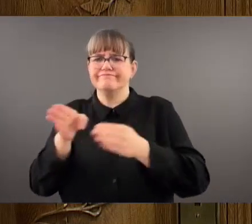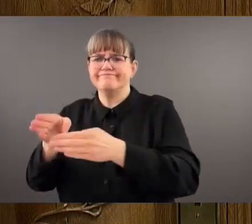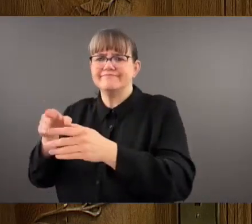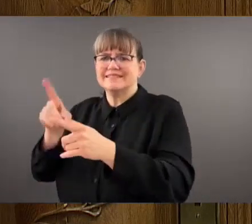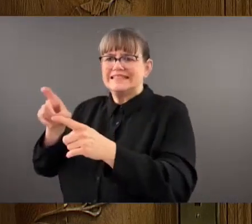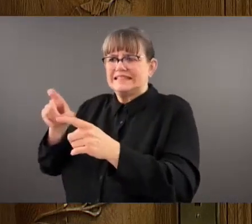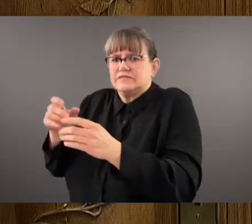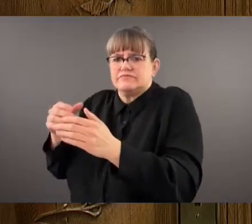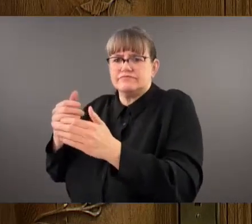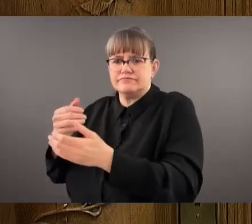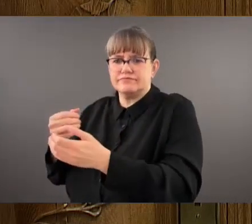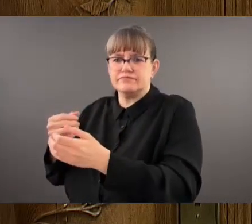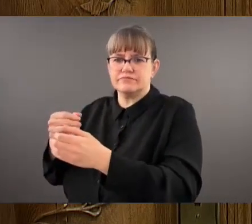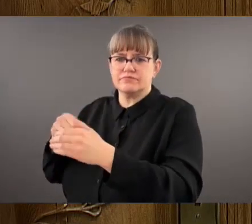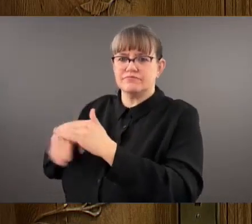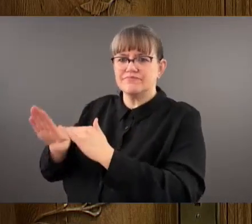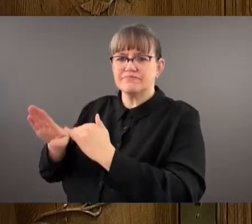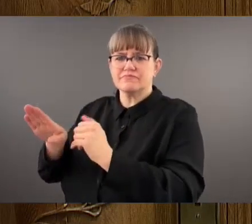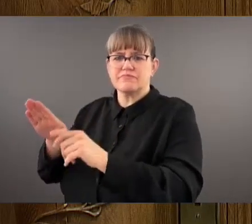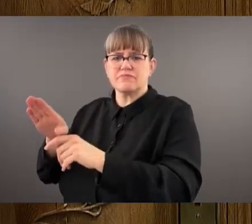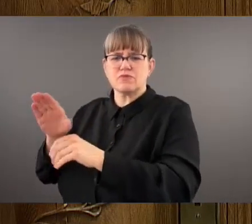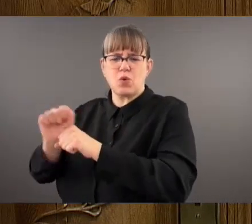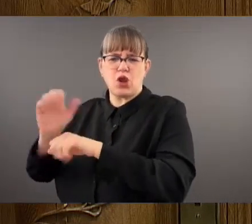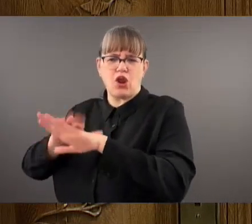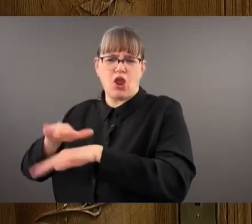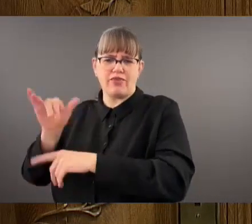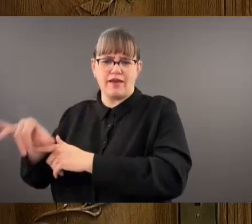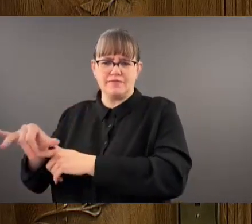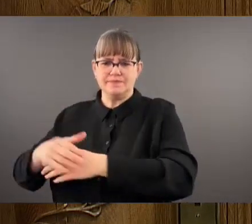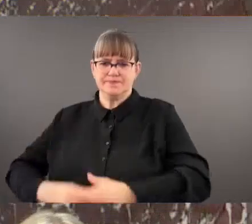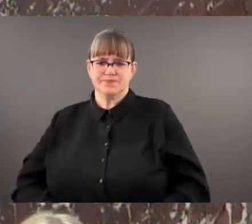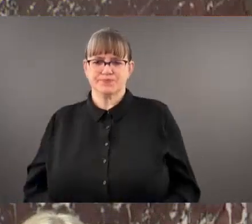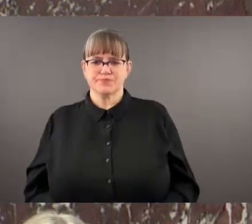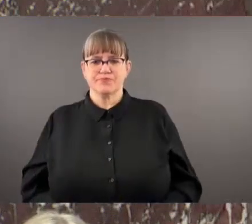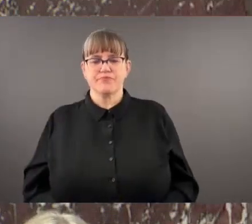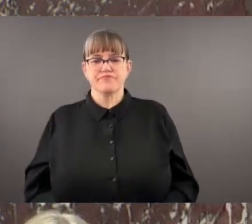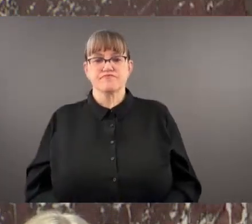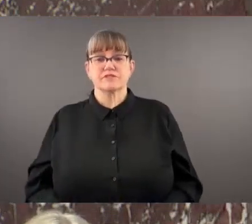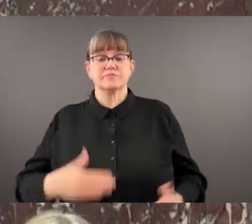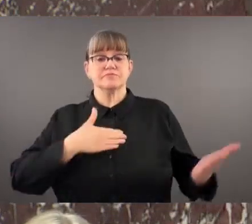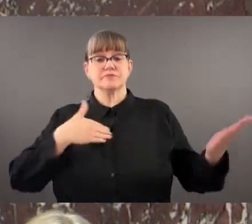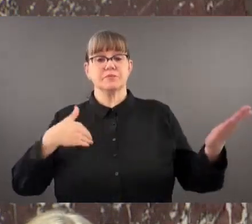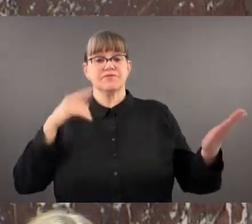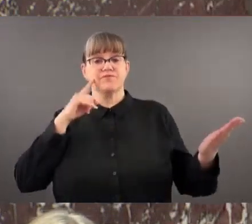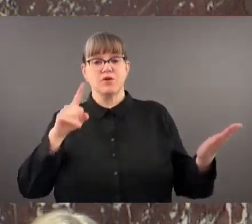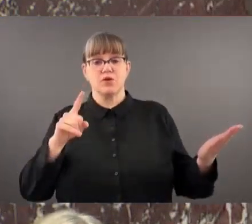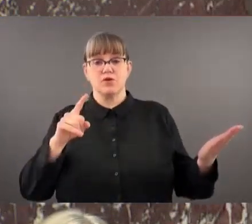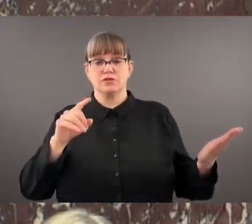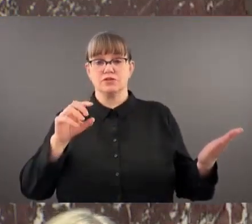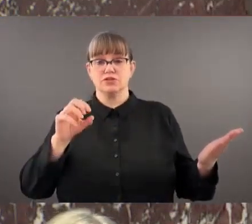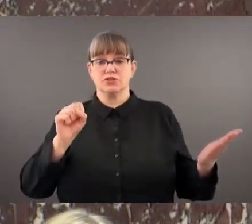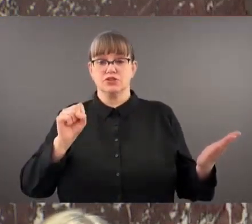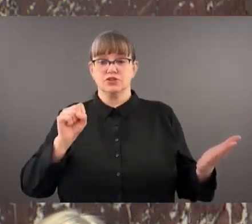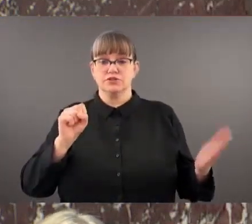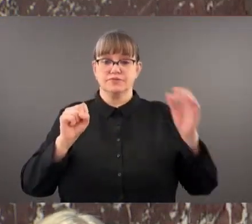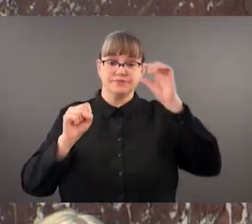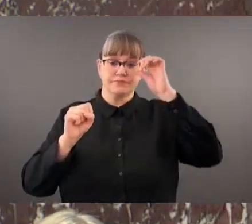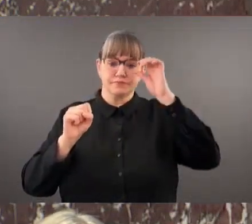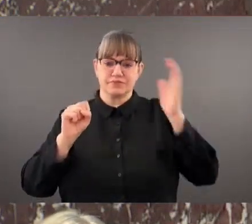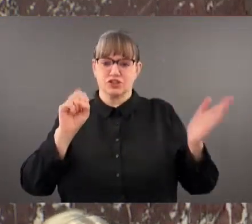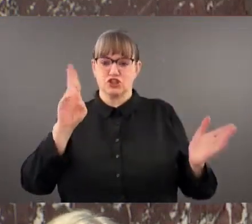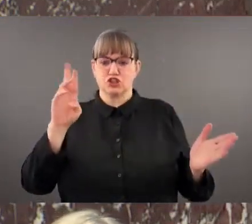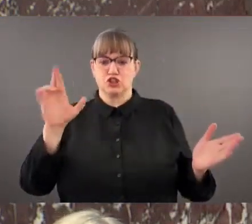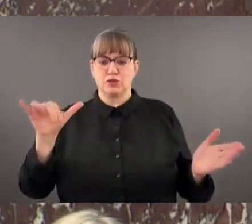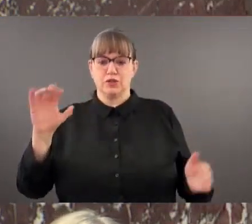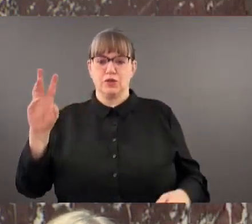Member for Surrey White Rock. Member for Surrey White Rock. Thank you, Mr. Speaker. I would say the last 30 minutes have been